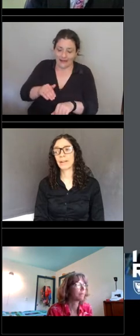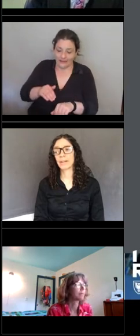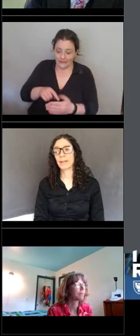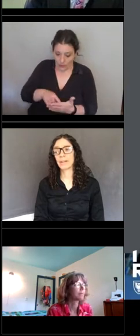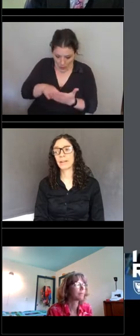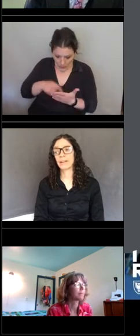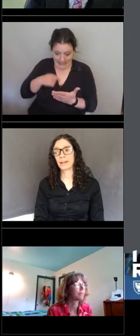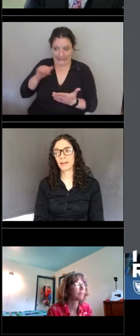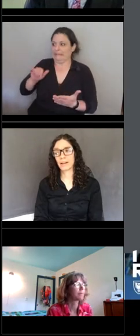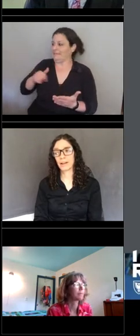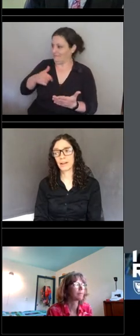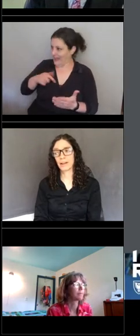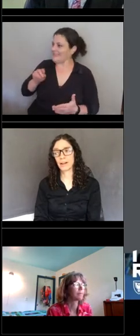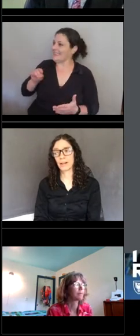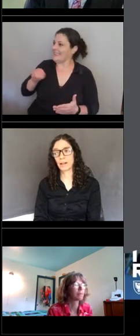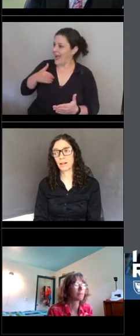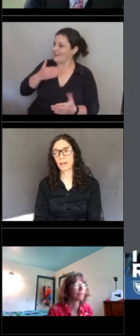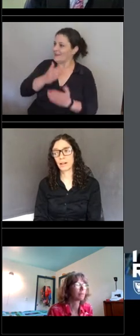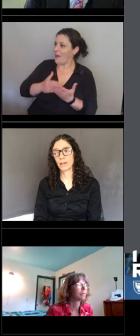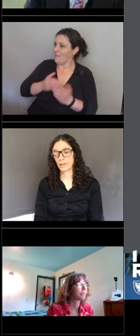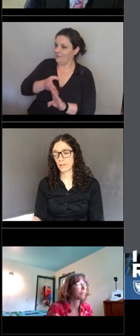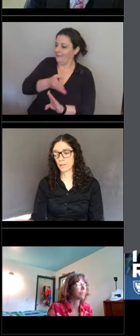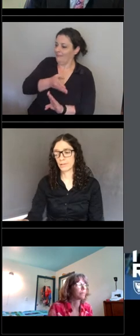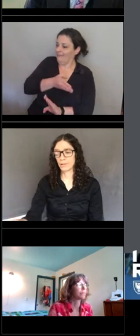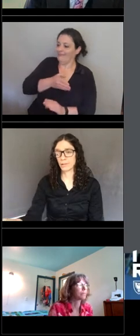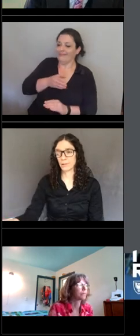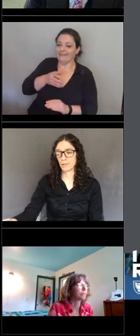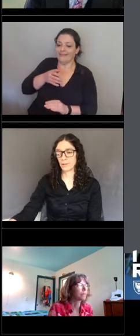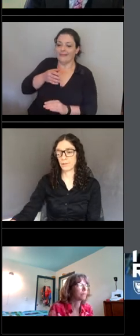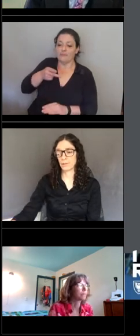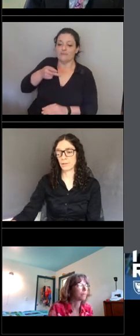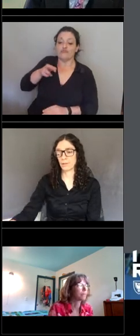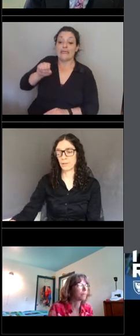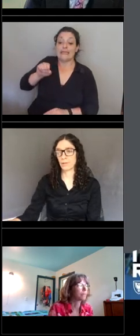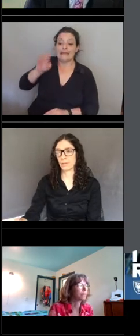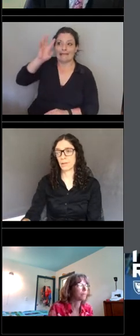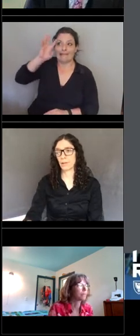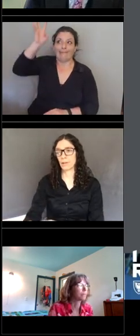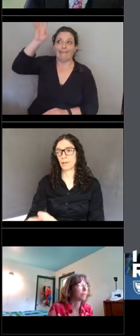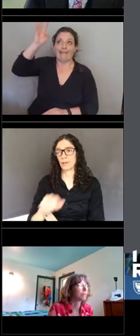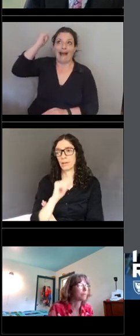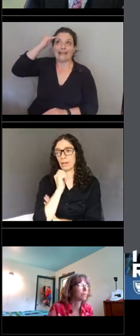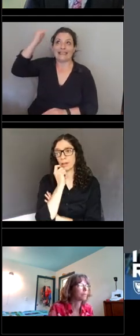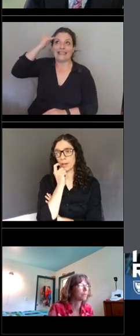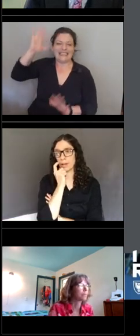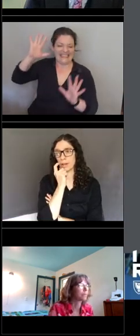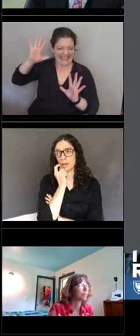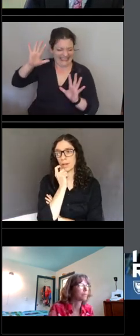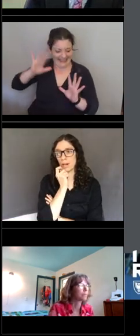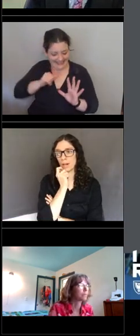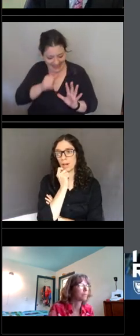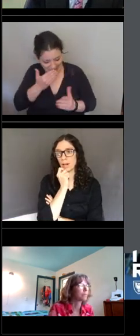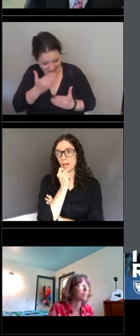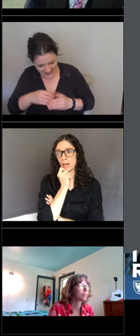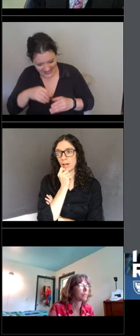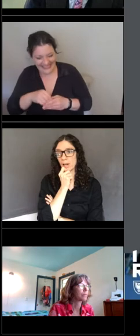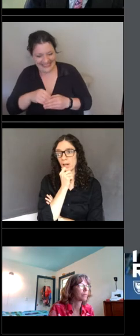has an ability to right any hubris that you have. So we expected